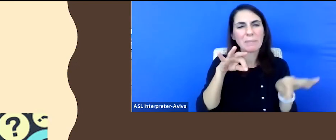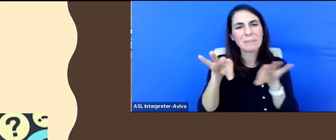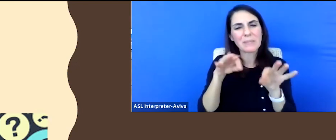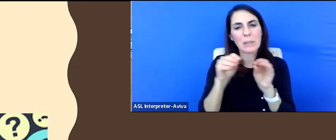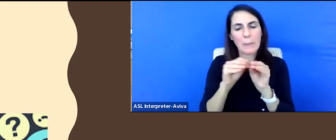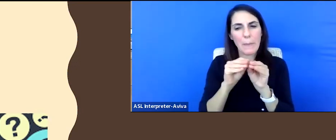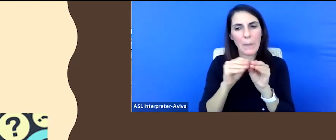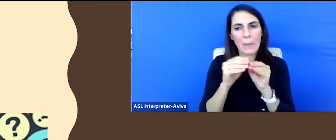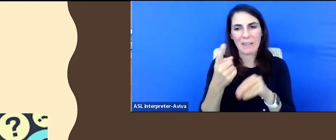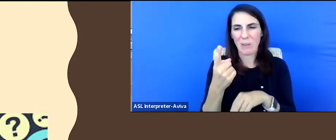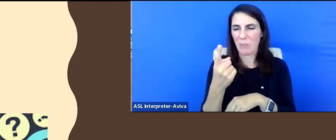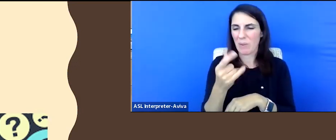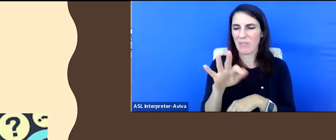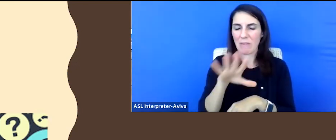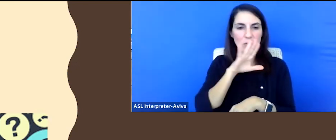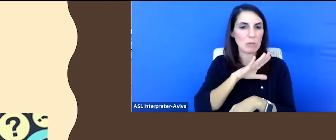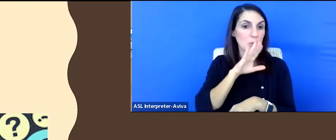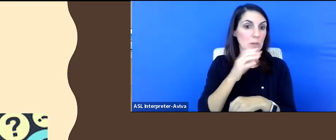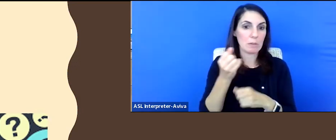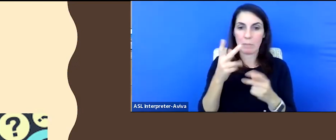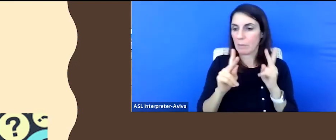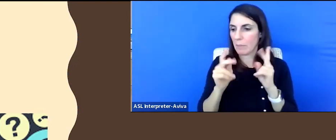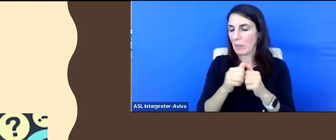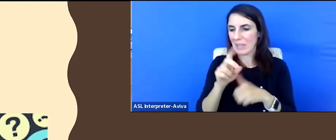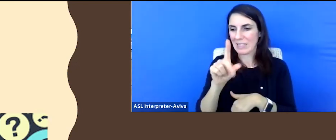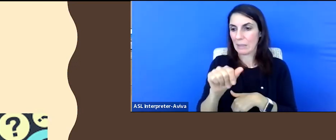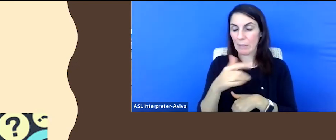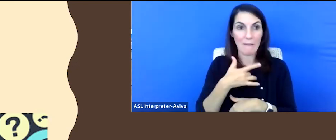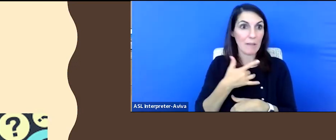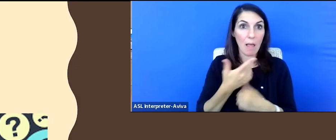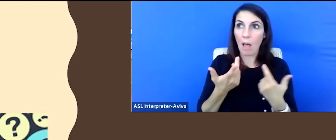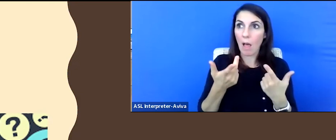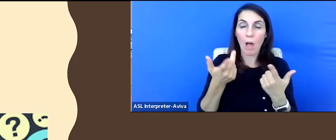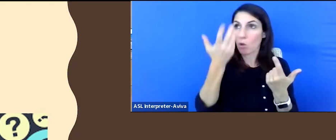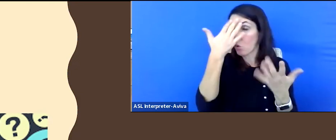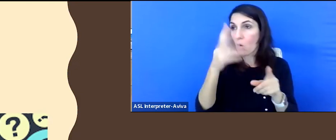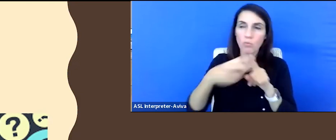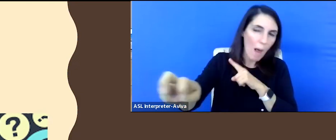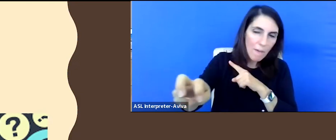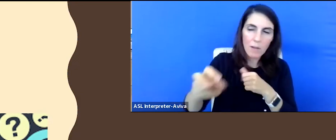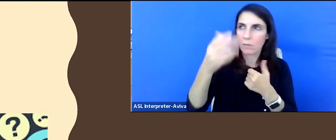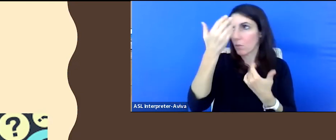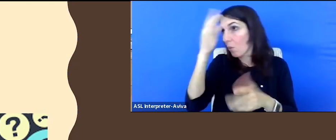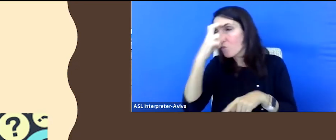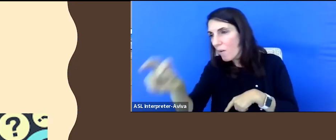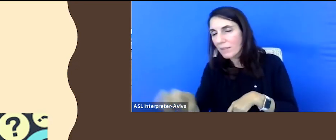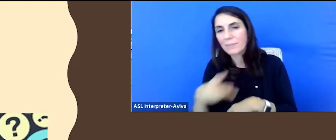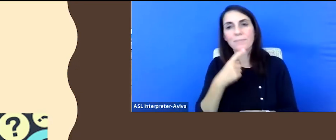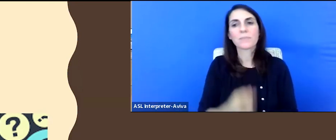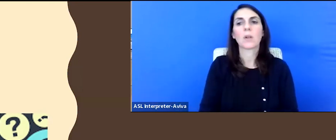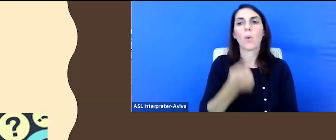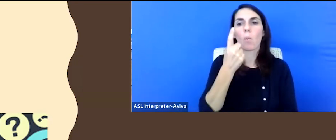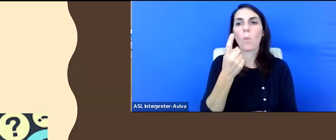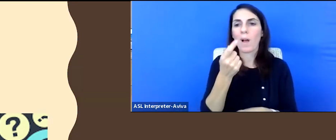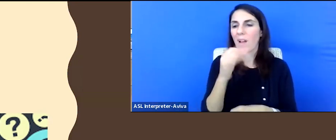of the frustrations that a lot of people with disabilities feel. Yes, one big initiative of